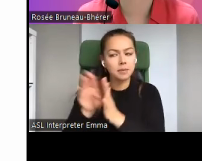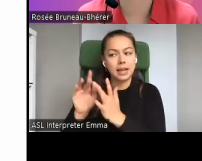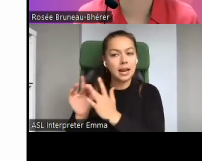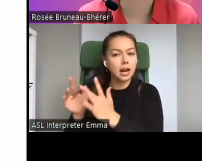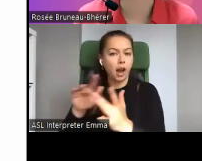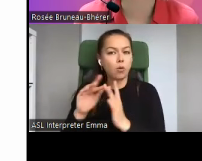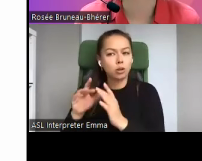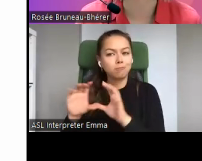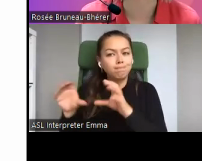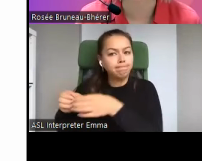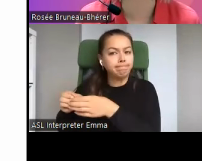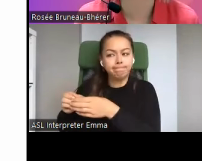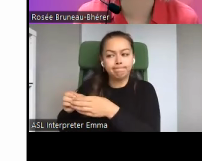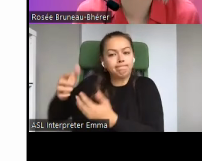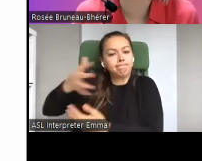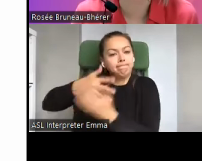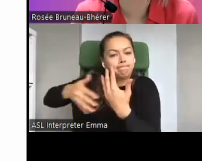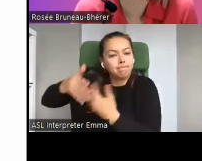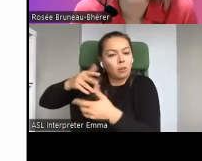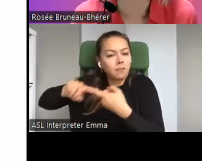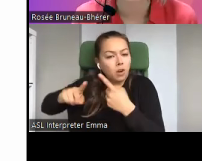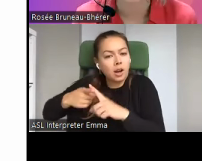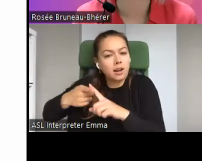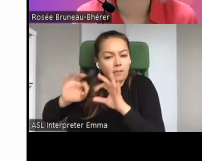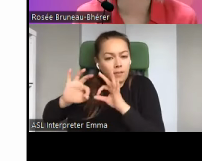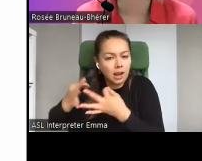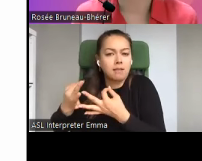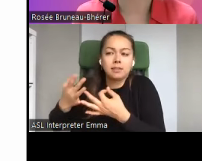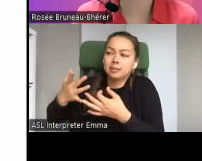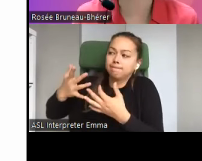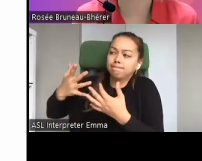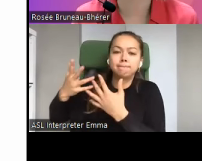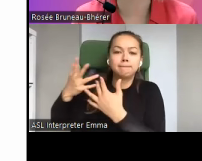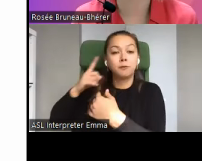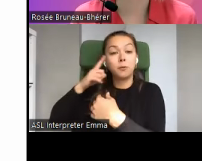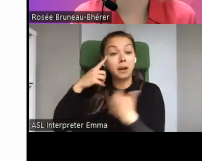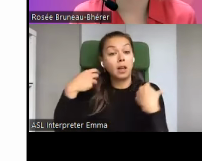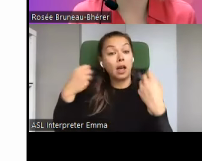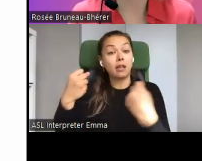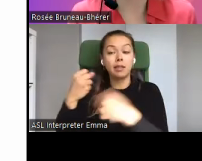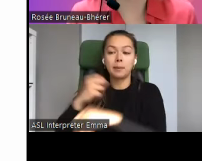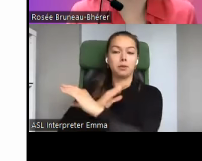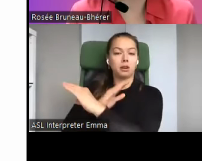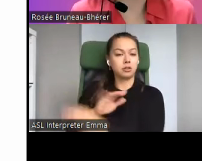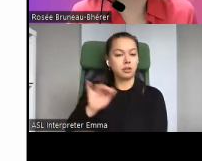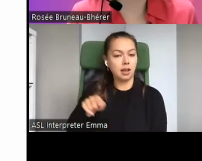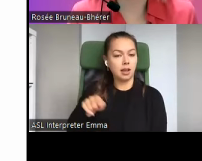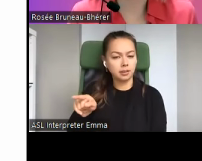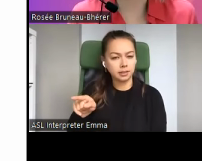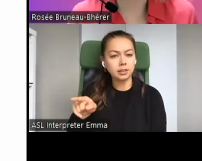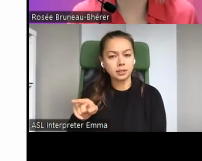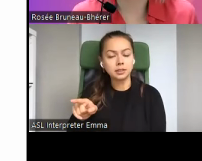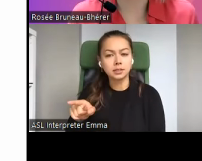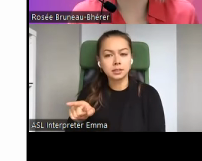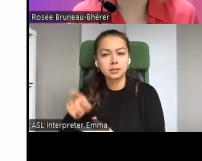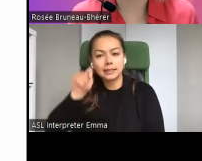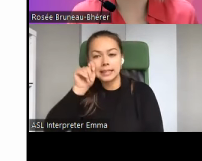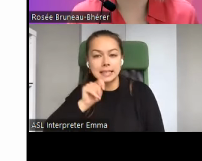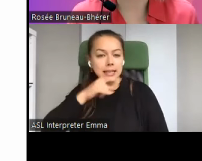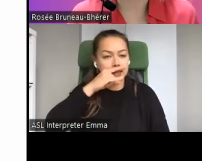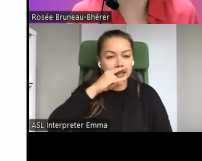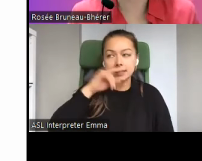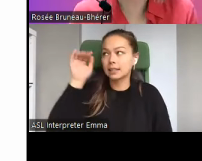that provides the most protection when it comes to mental health for children and teens, as well as adults. So